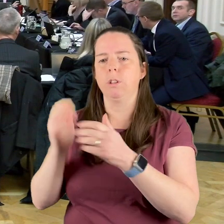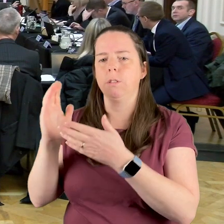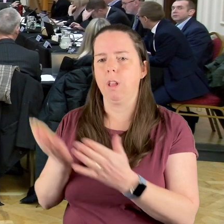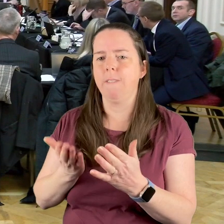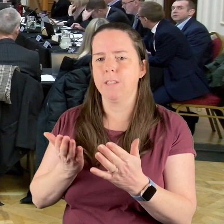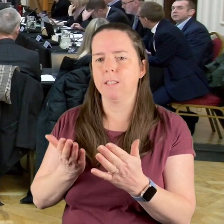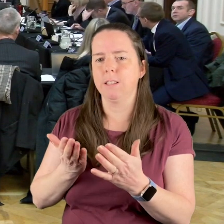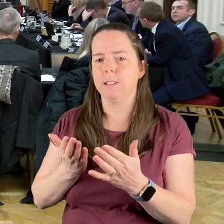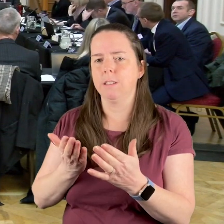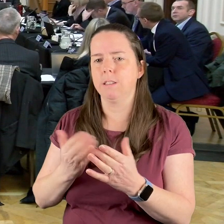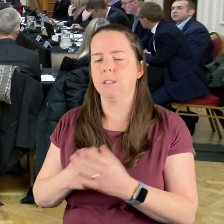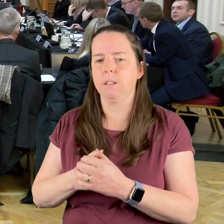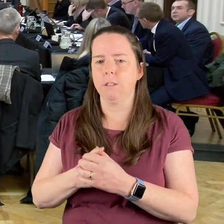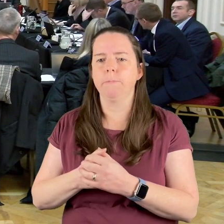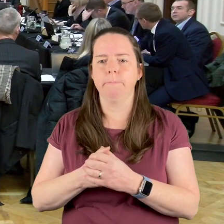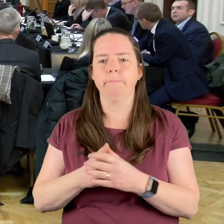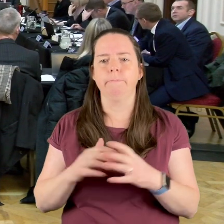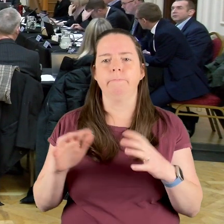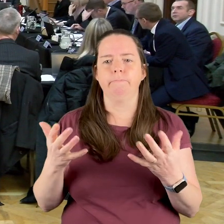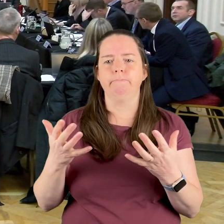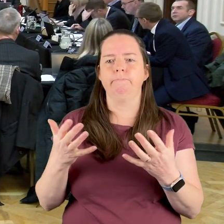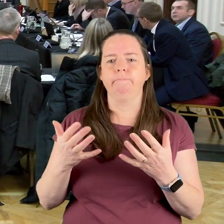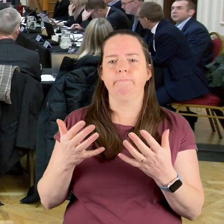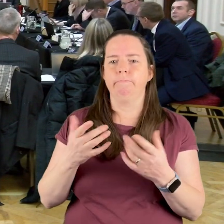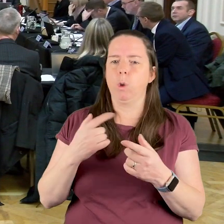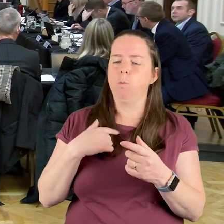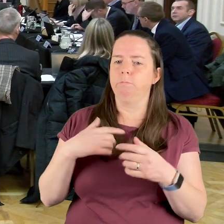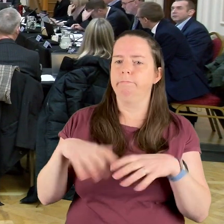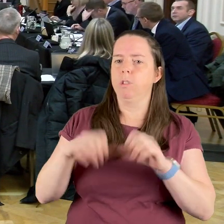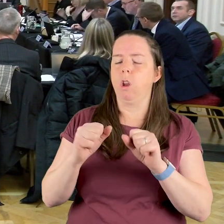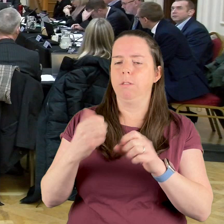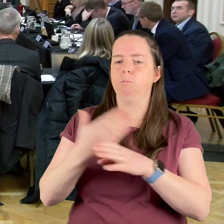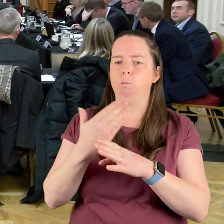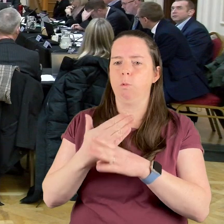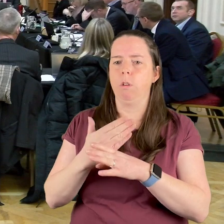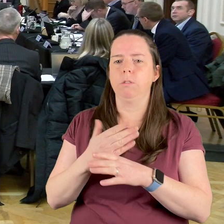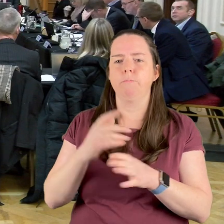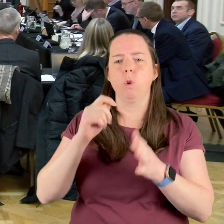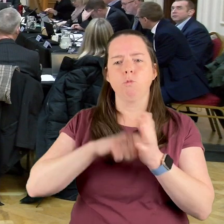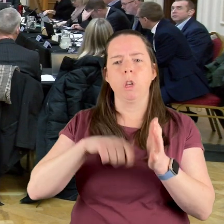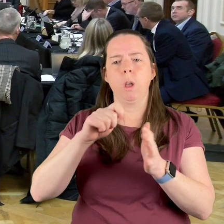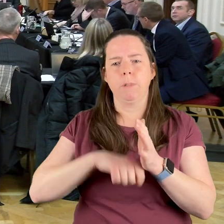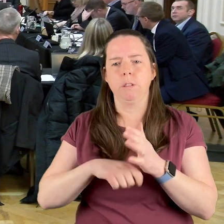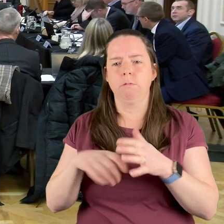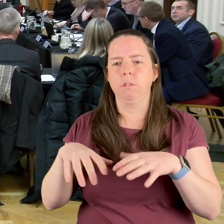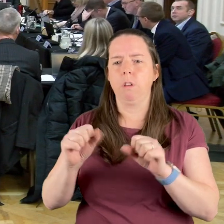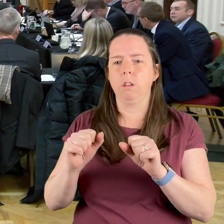improvements, whether that's in looking at our clinical services or our corporate services across the patch.